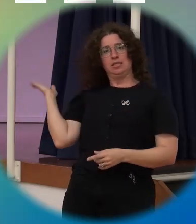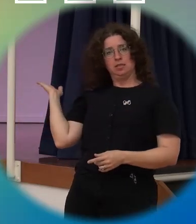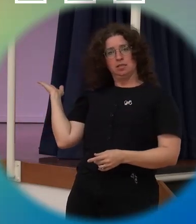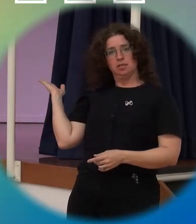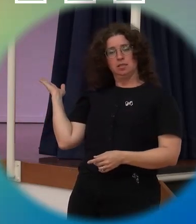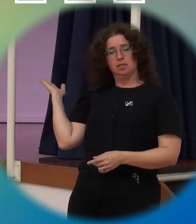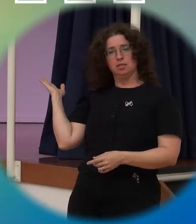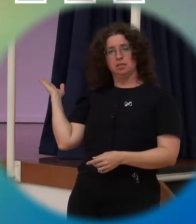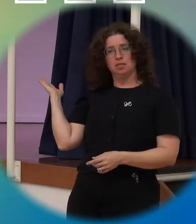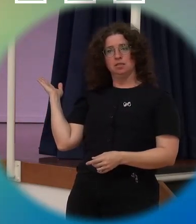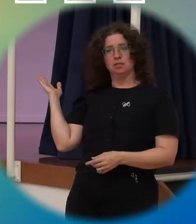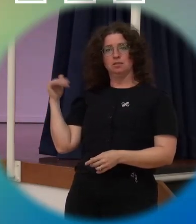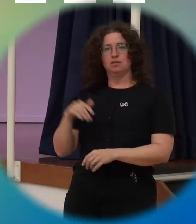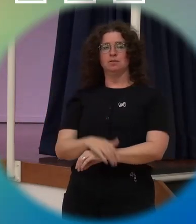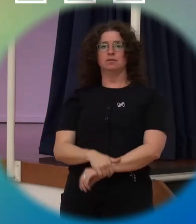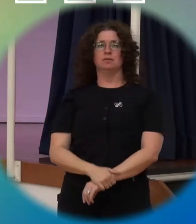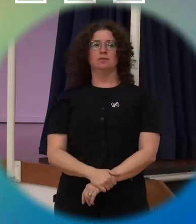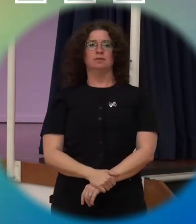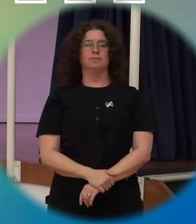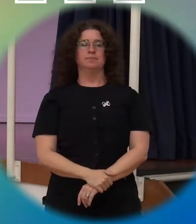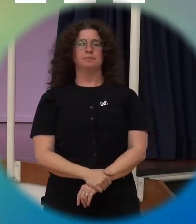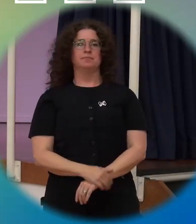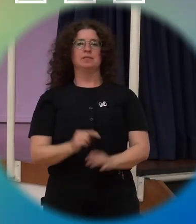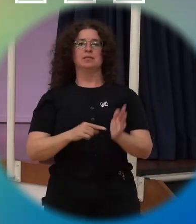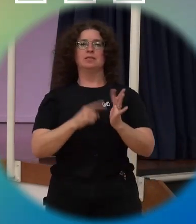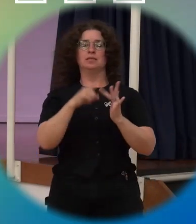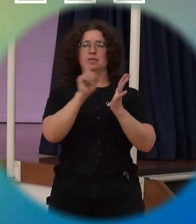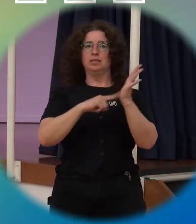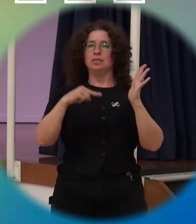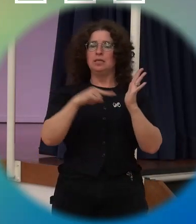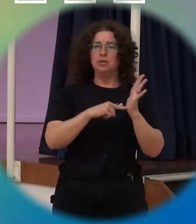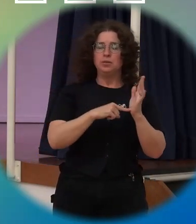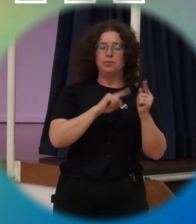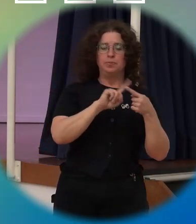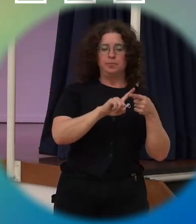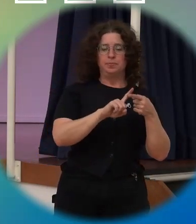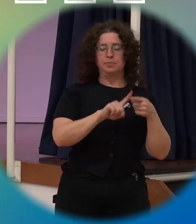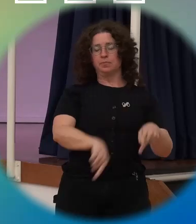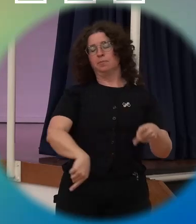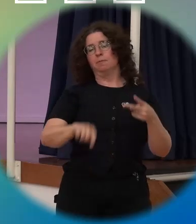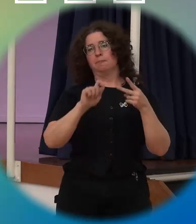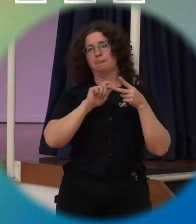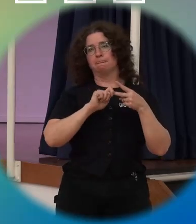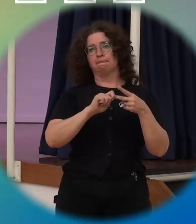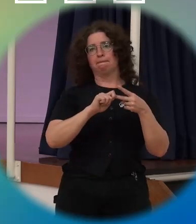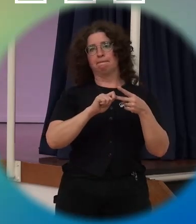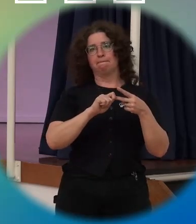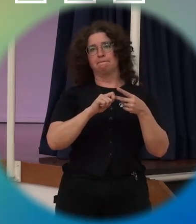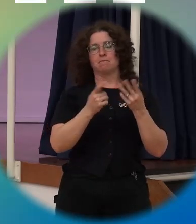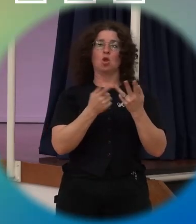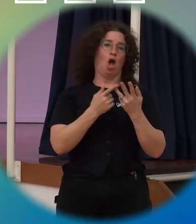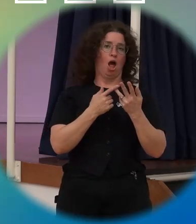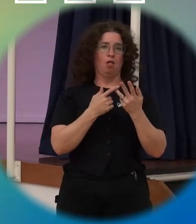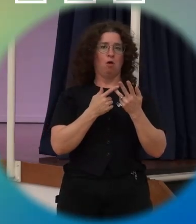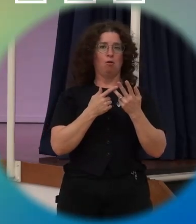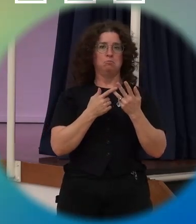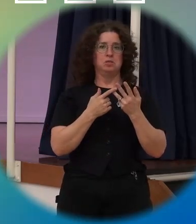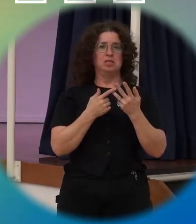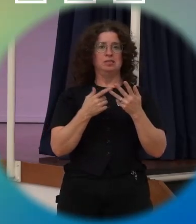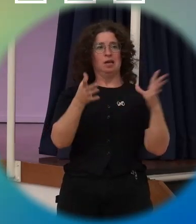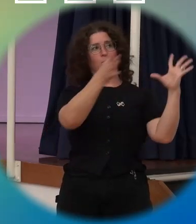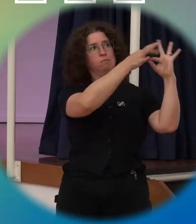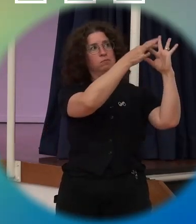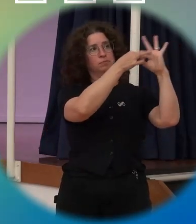here the utils assembly. It has a couple of scripts inside, and other assemblies that all depend on